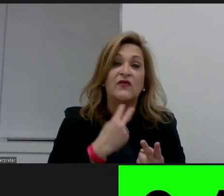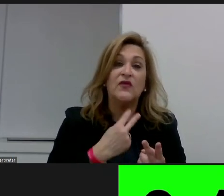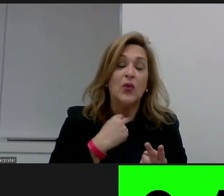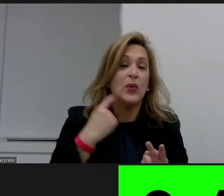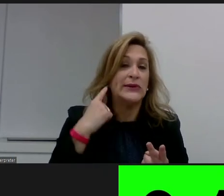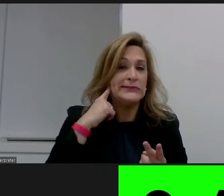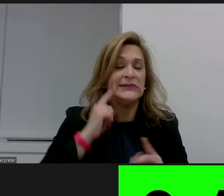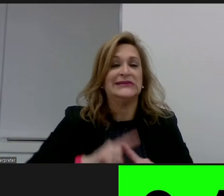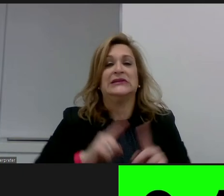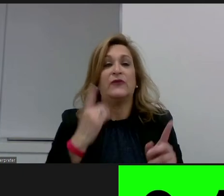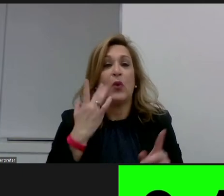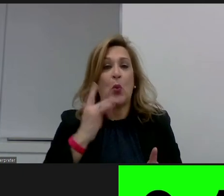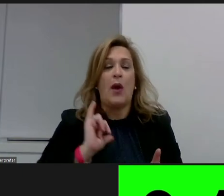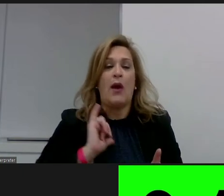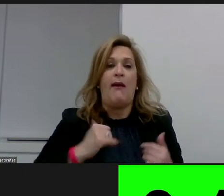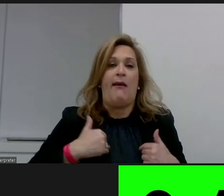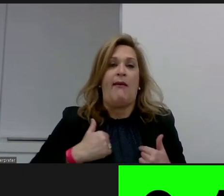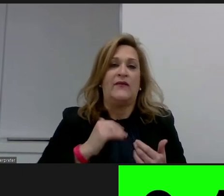words.